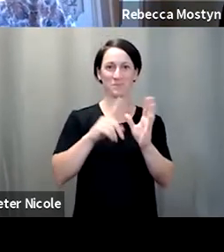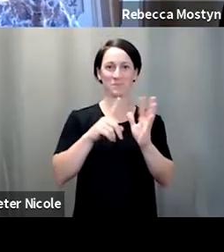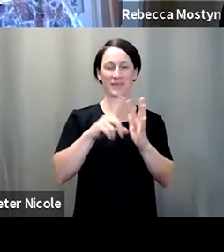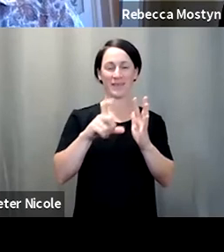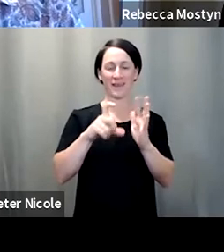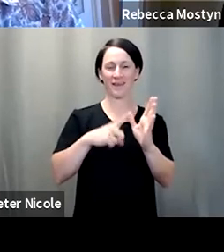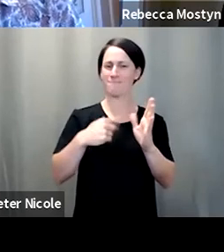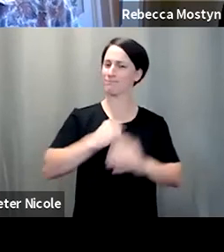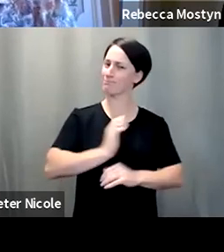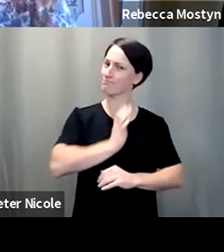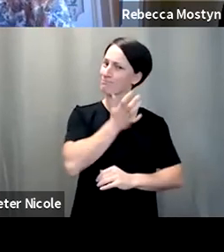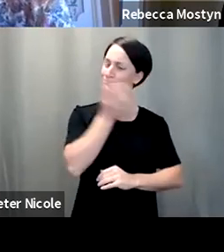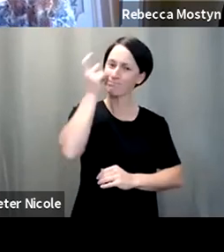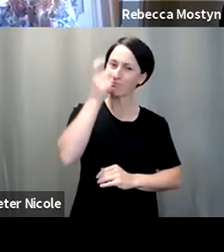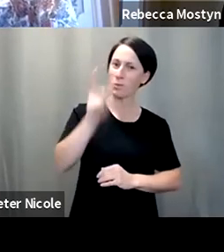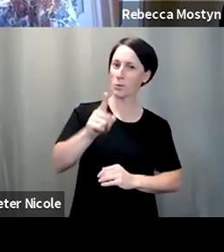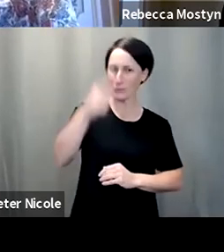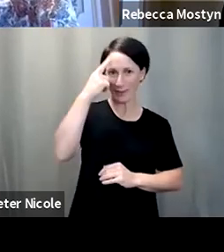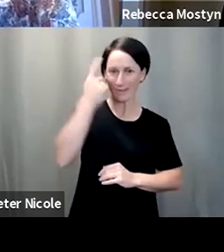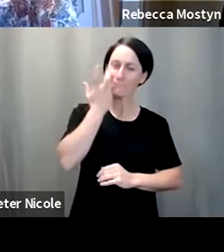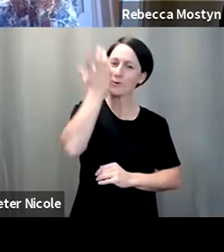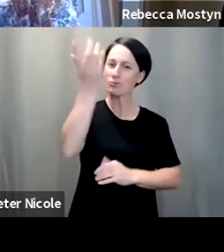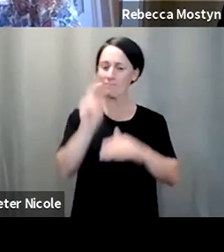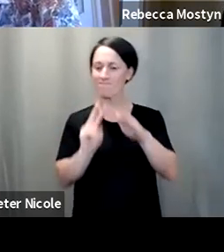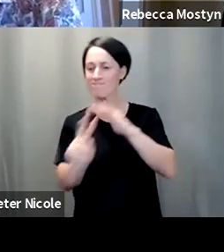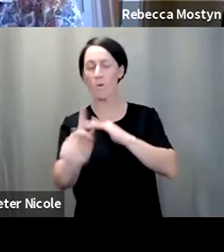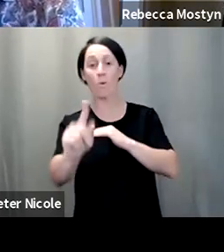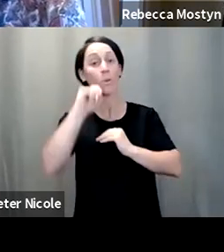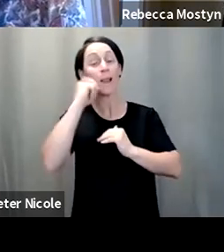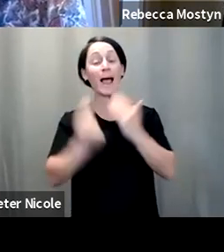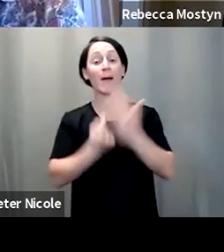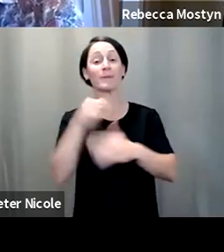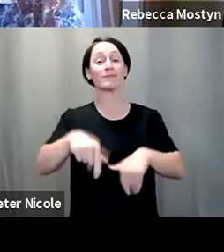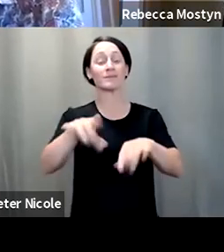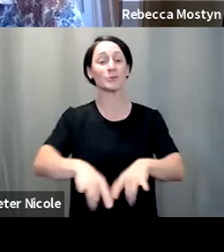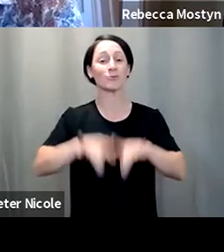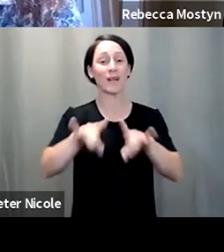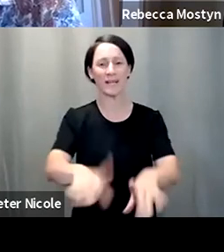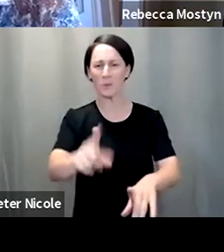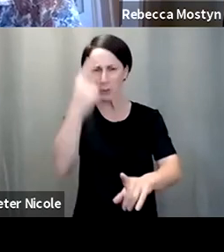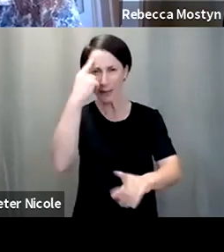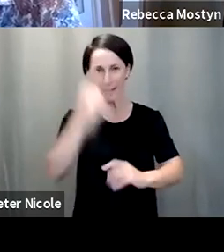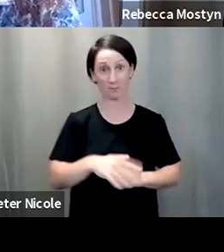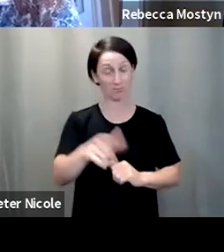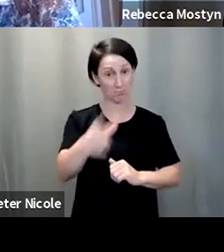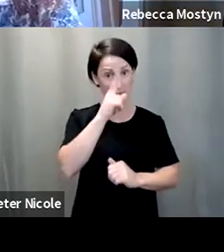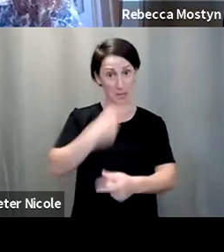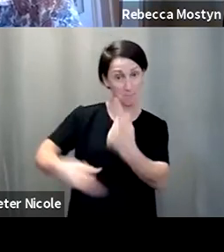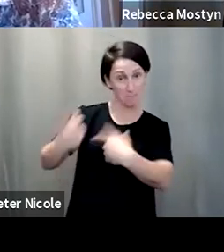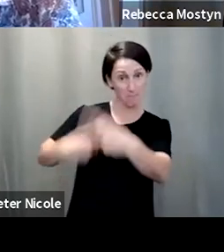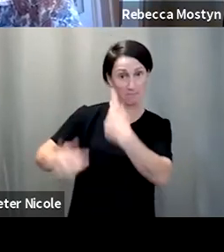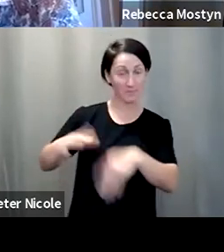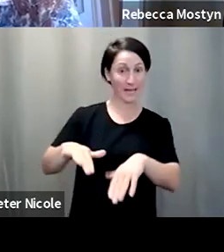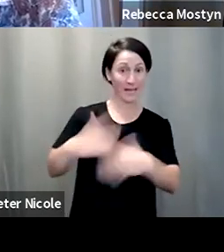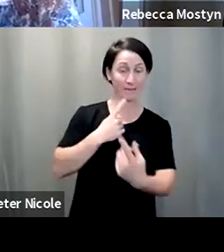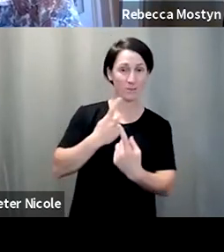ahead, and what the next few months are going to bring in Australia Is there anything you can share in terms of